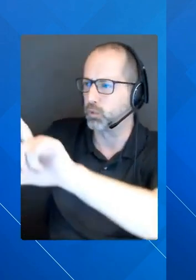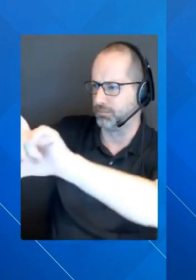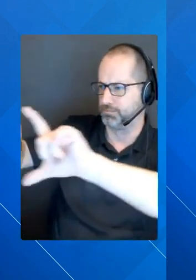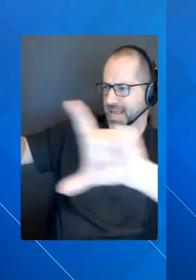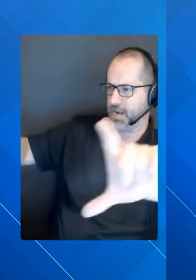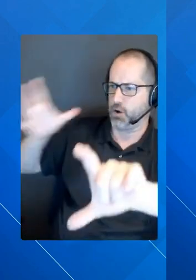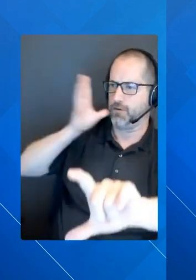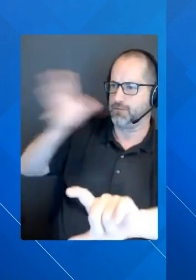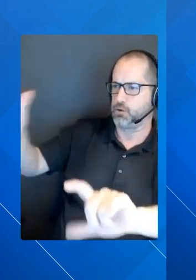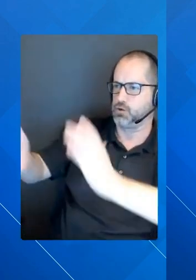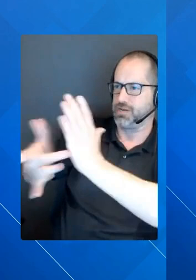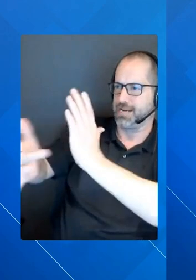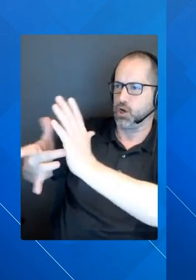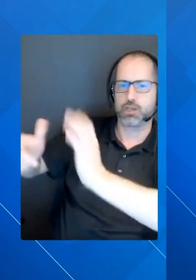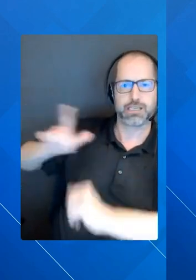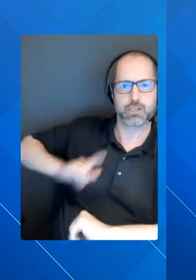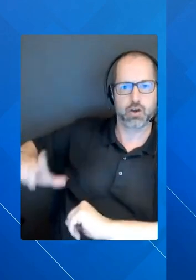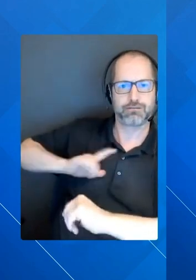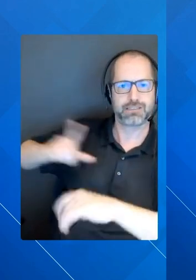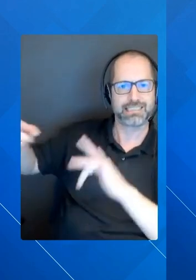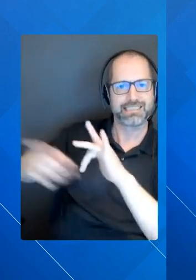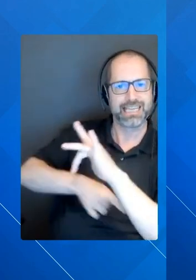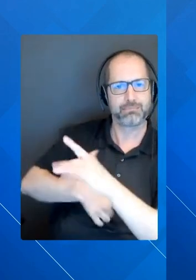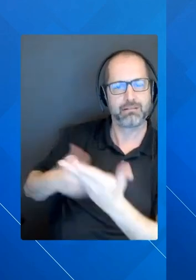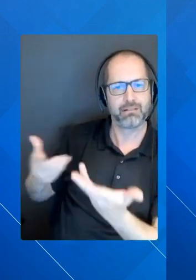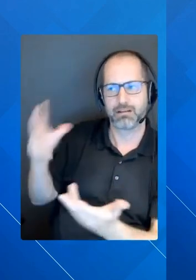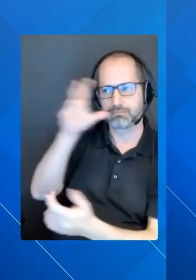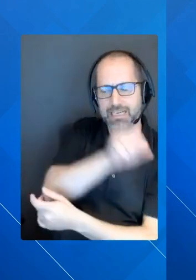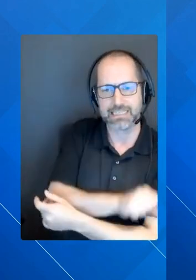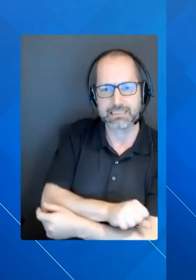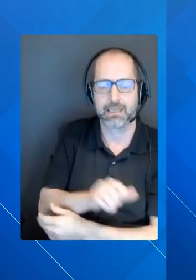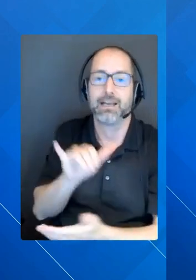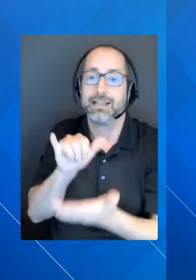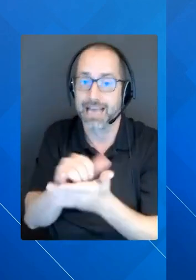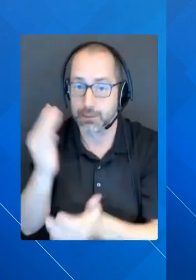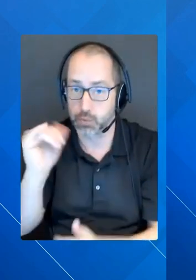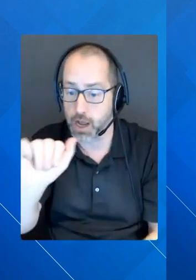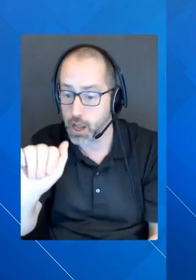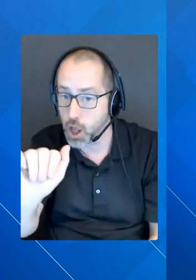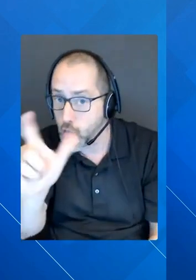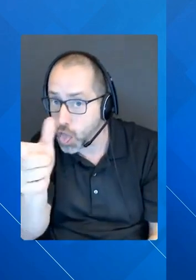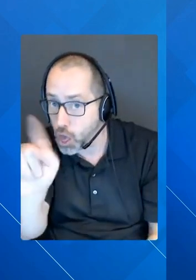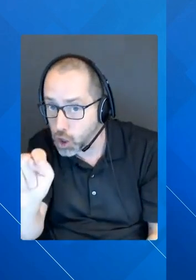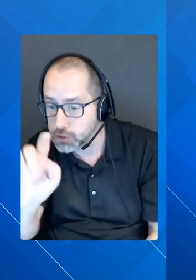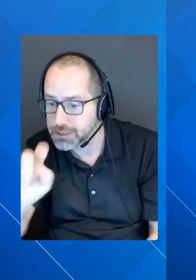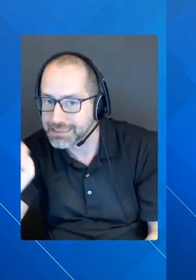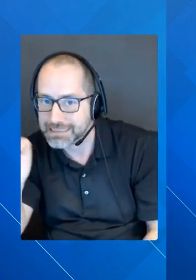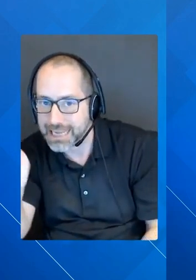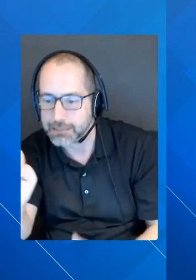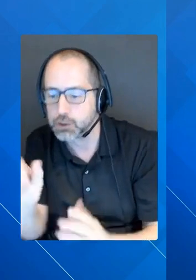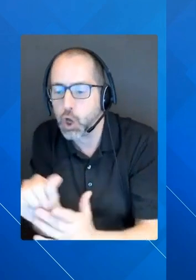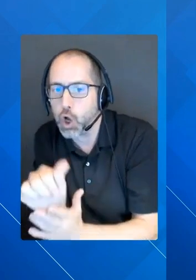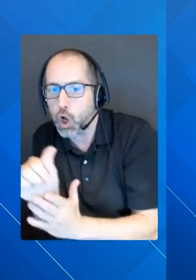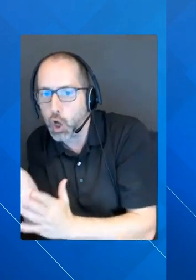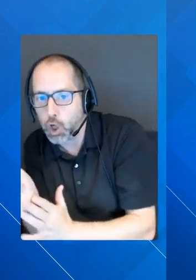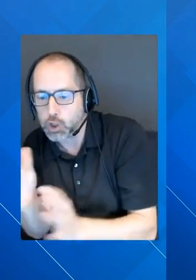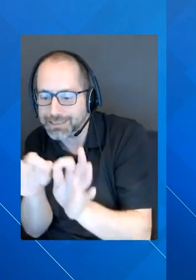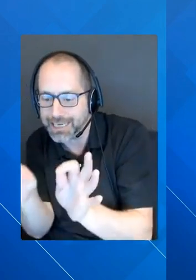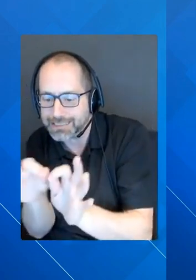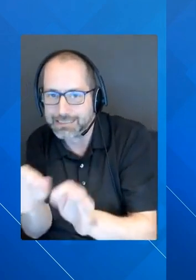Conference. This is where alt text is really important. Now, that's something that Stephen and Ron both mentioned